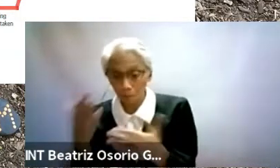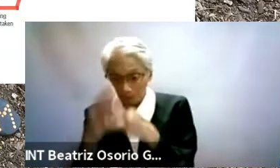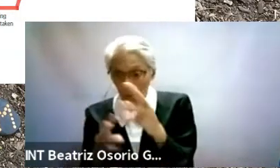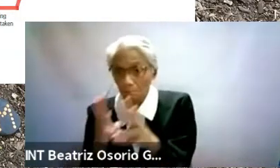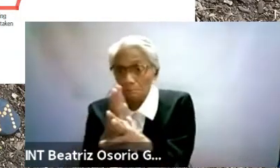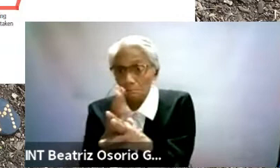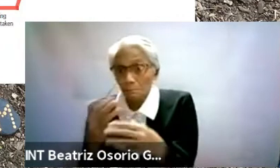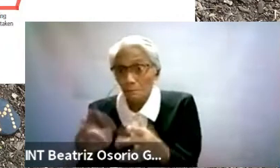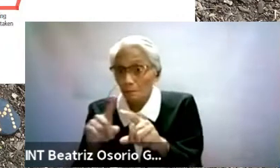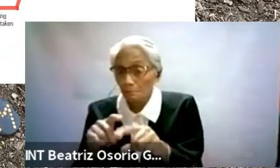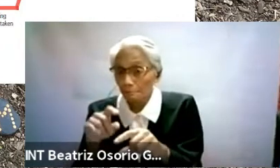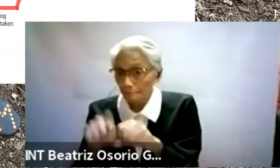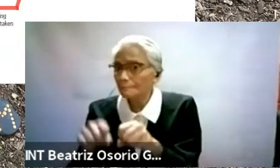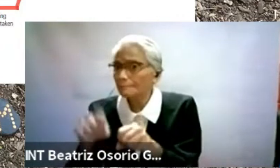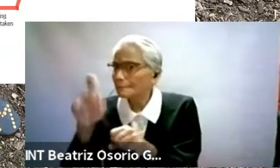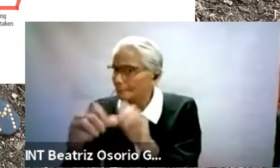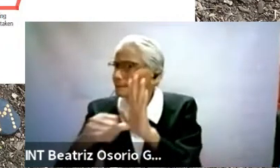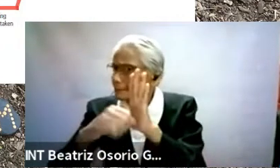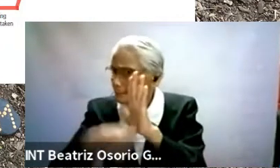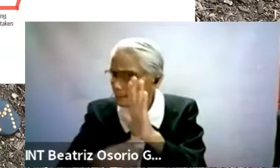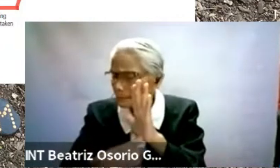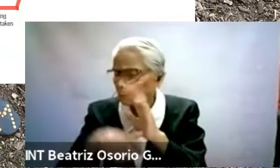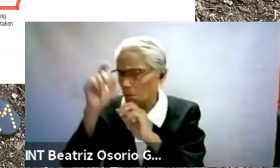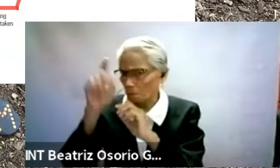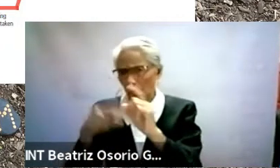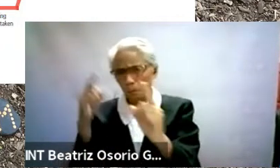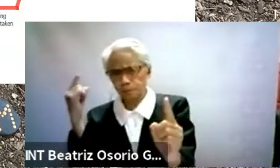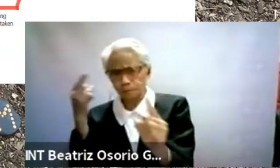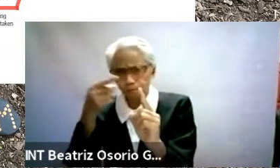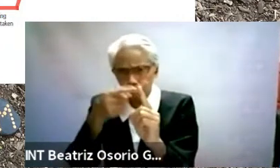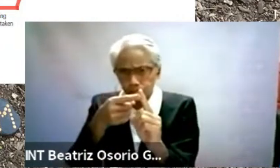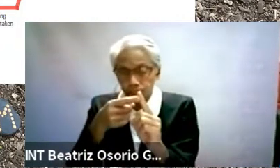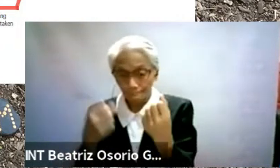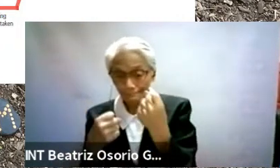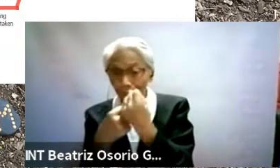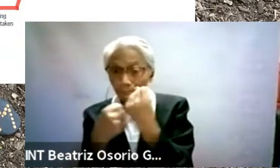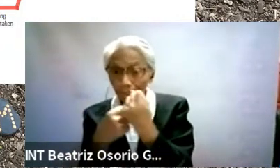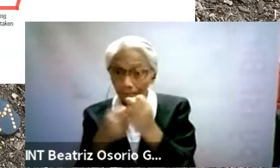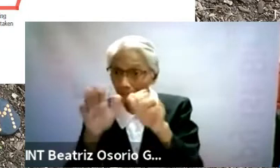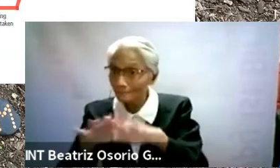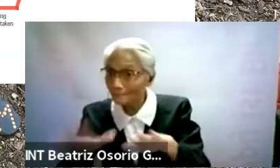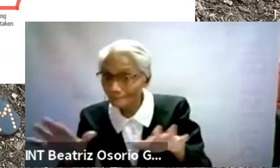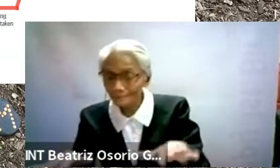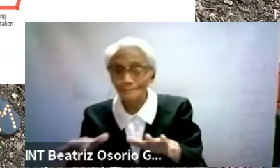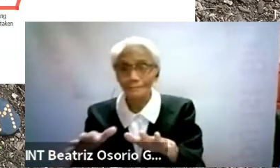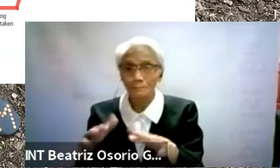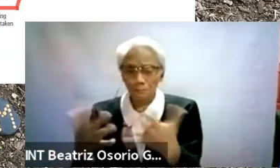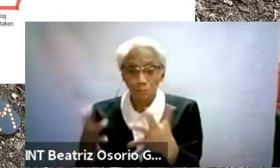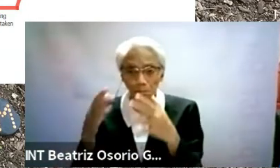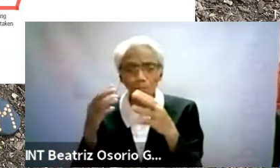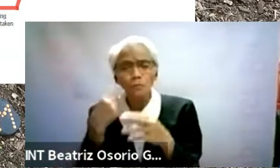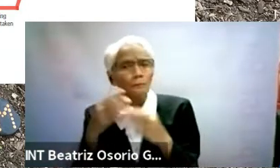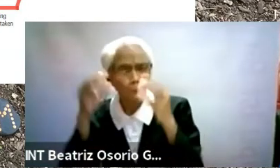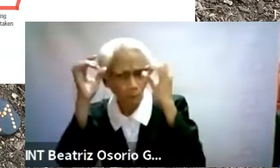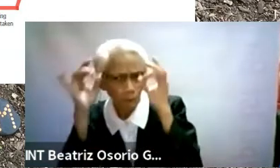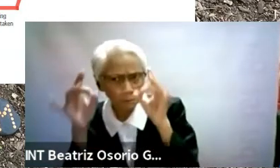so the emphasis must be on really targeting forms of support to those children who are most at risk and where they really